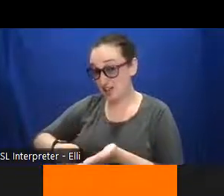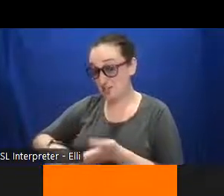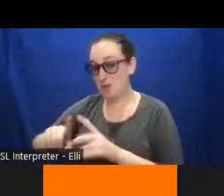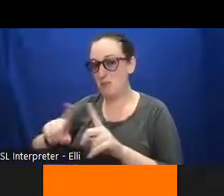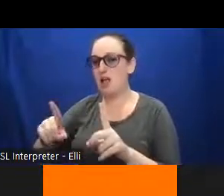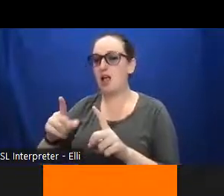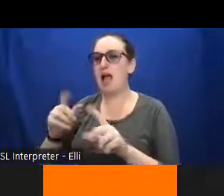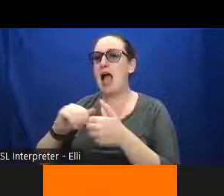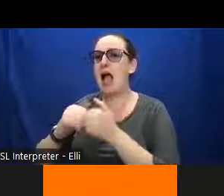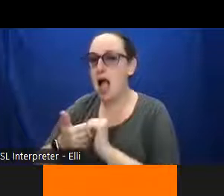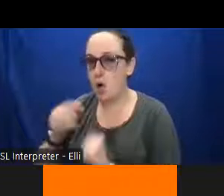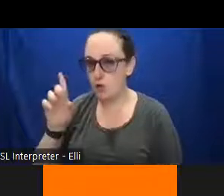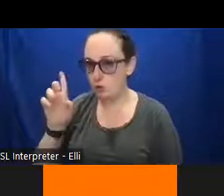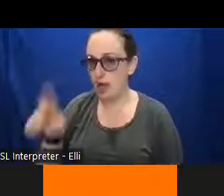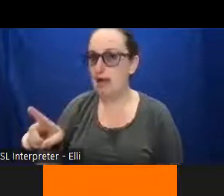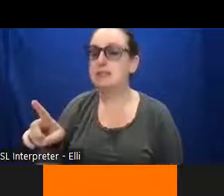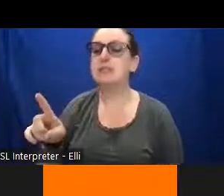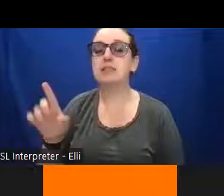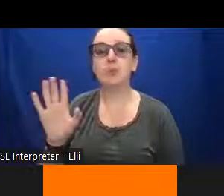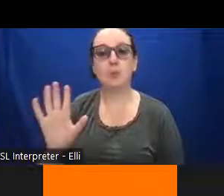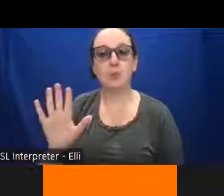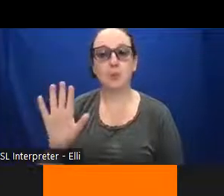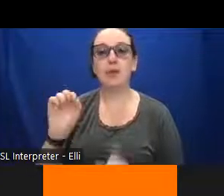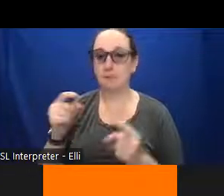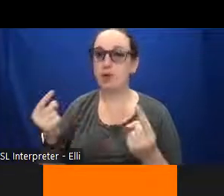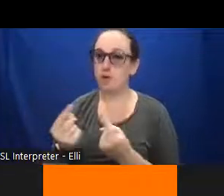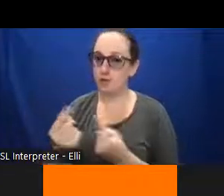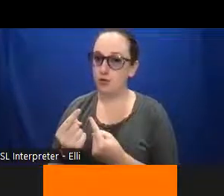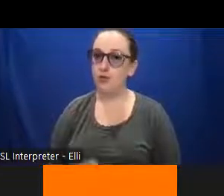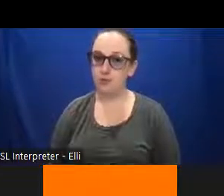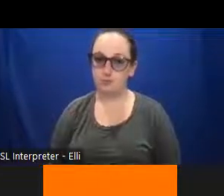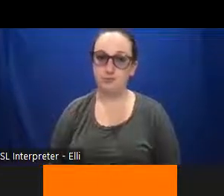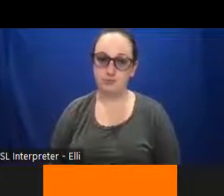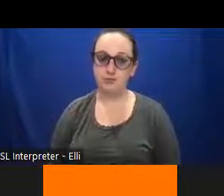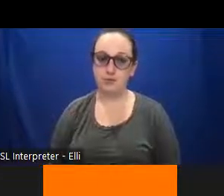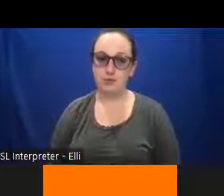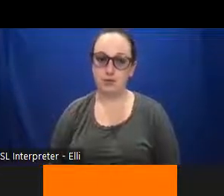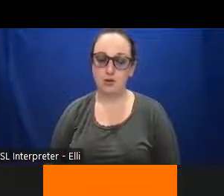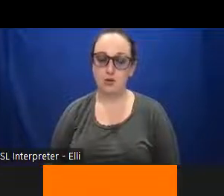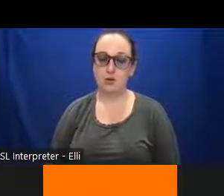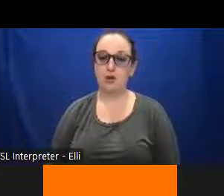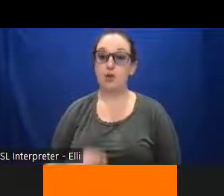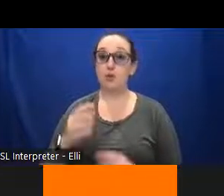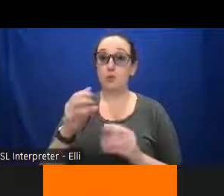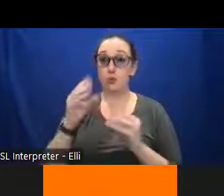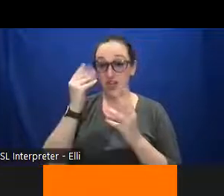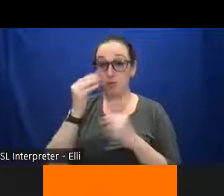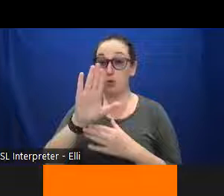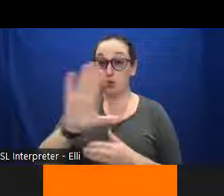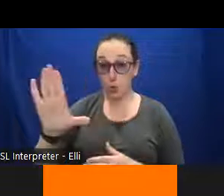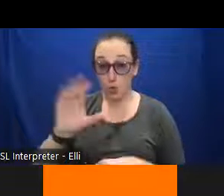they are presented can be deeply harmful. So when we think about our own work with